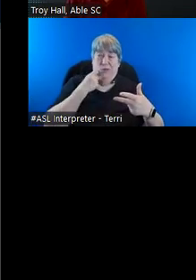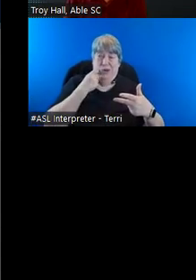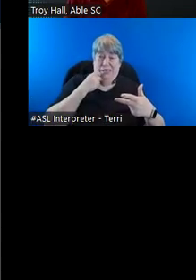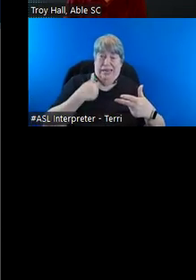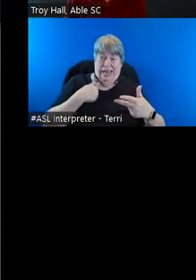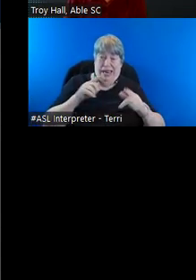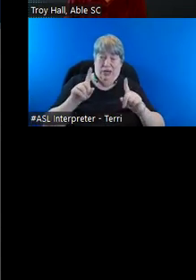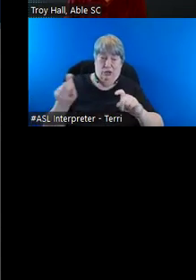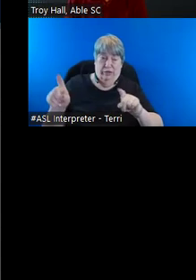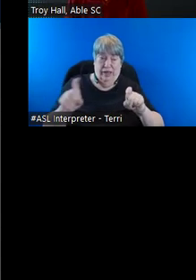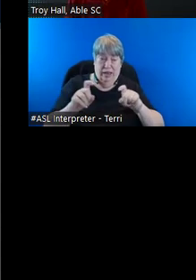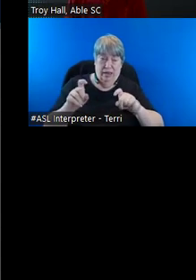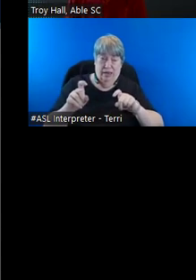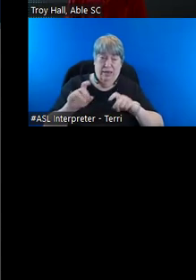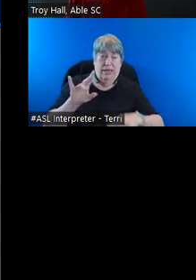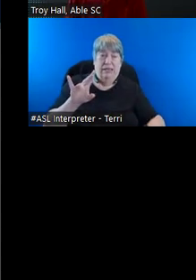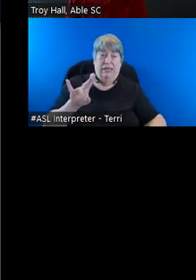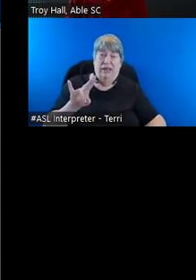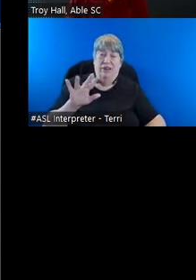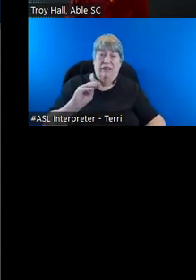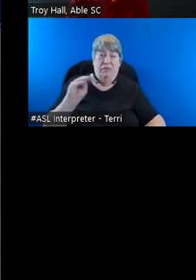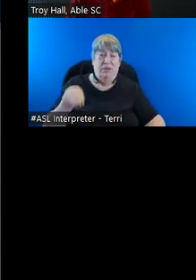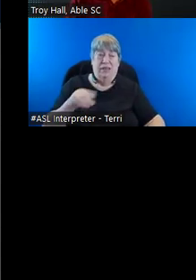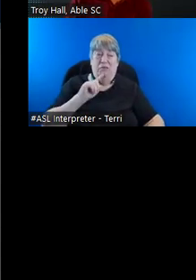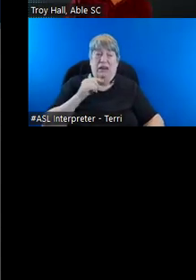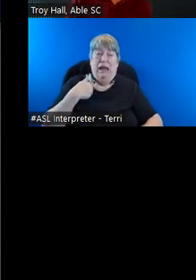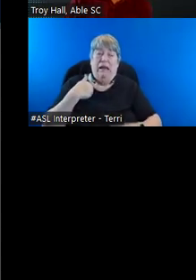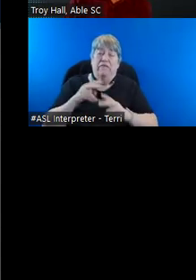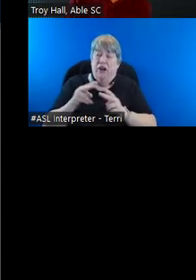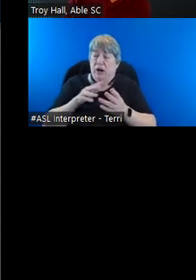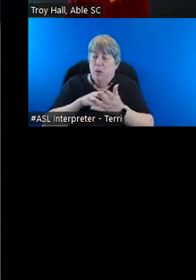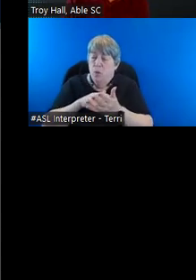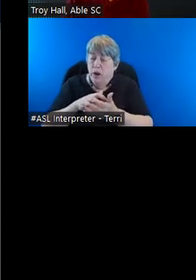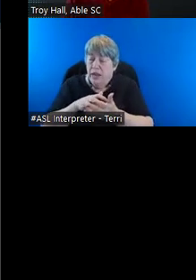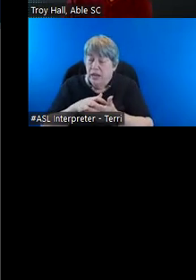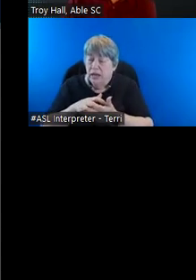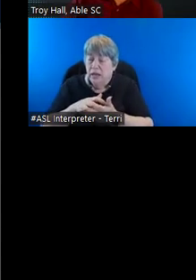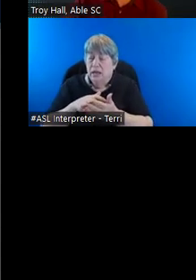75% CILs reported weak or no collaboration with school-based transition.